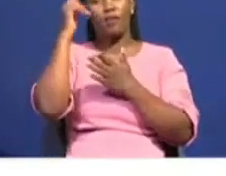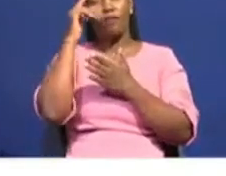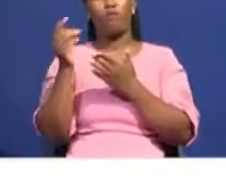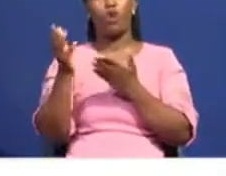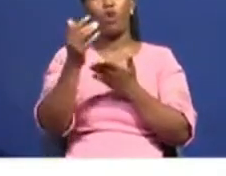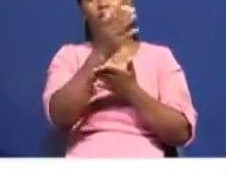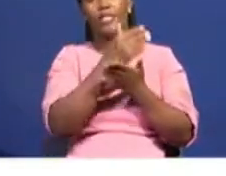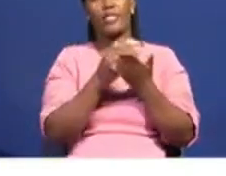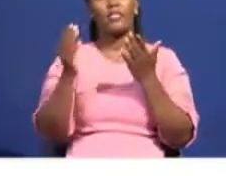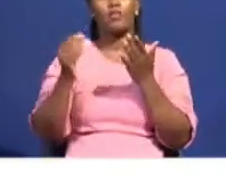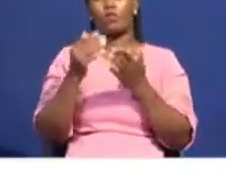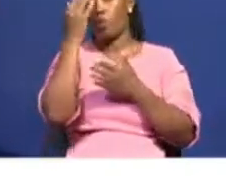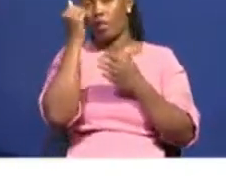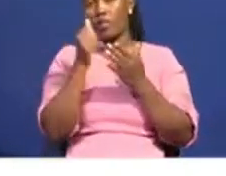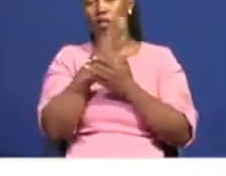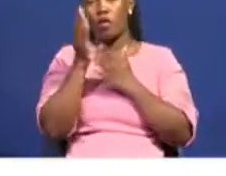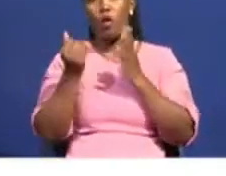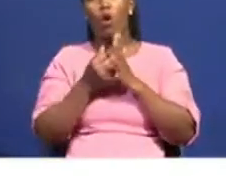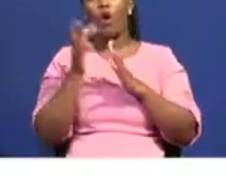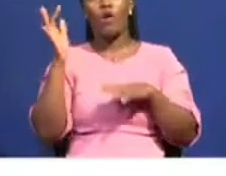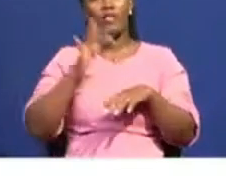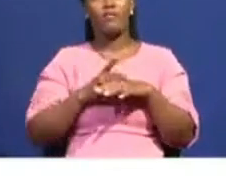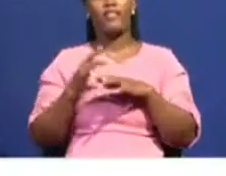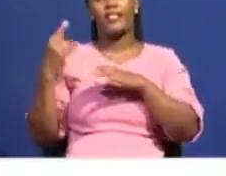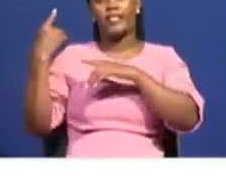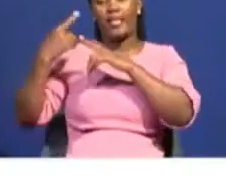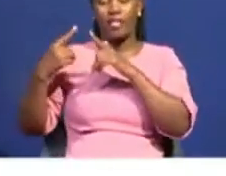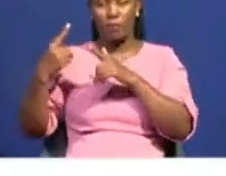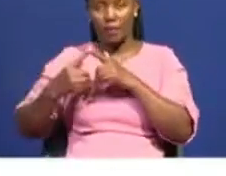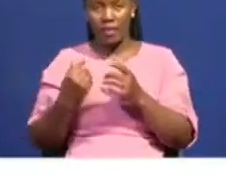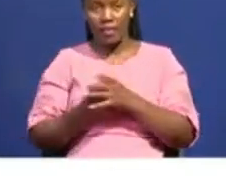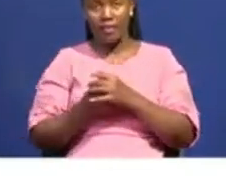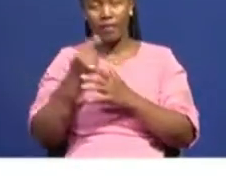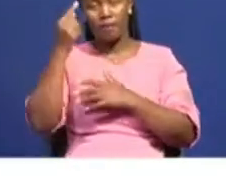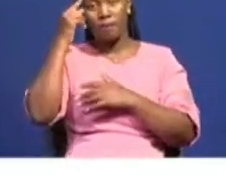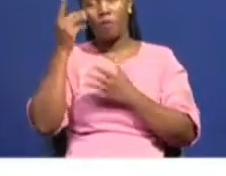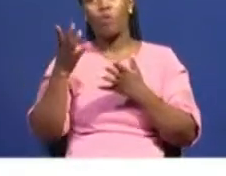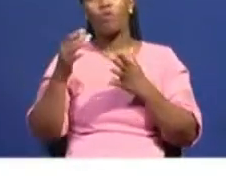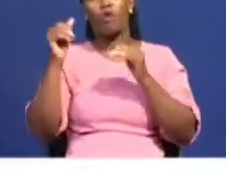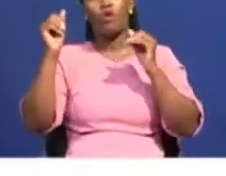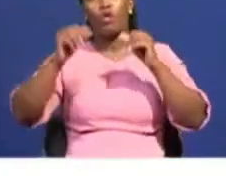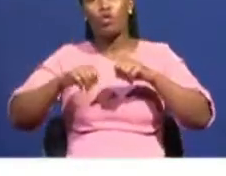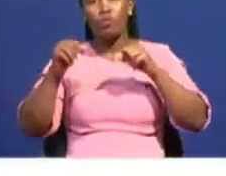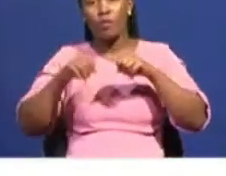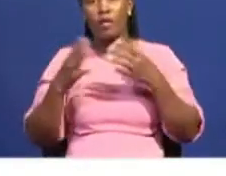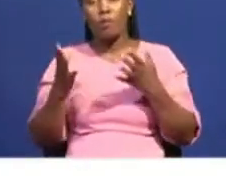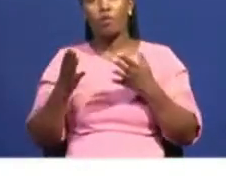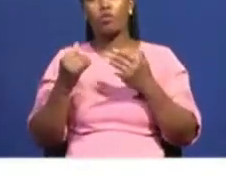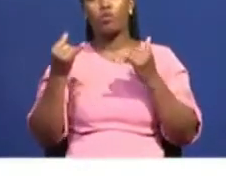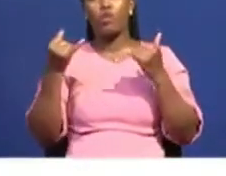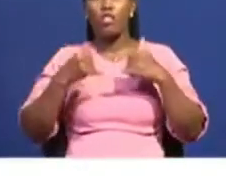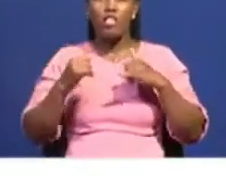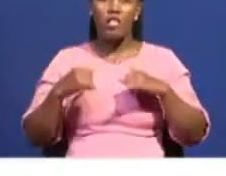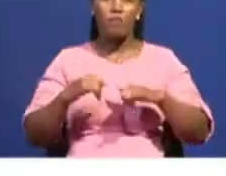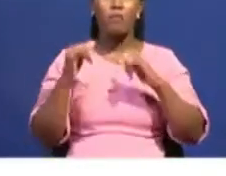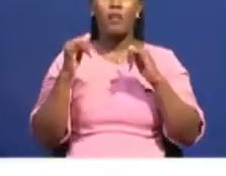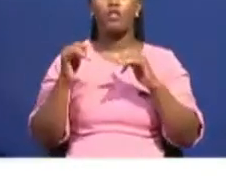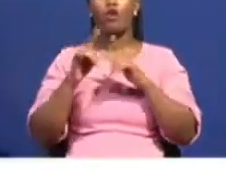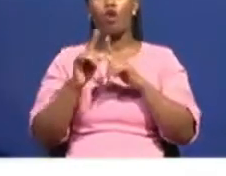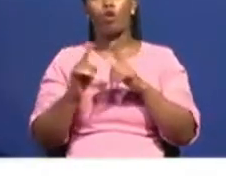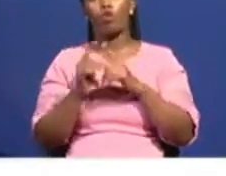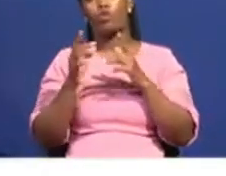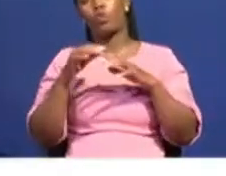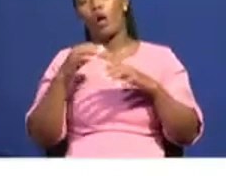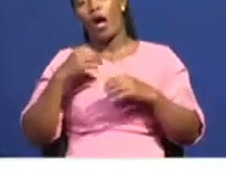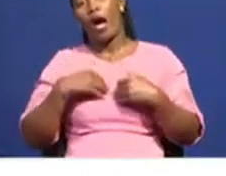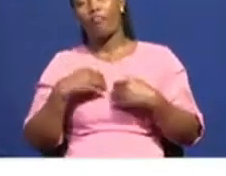because all these adverse effects we're experiencing around us, for you to implement mitigation measures or even adaptation